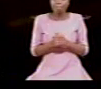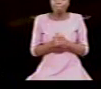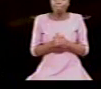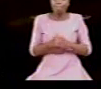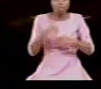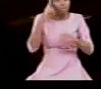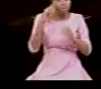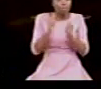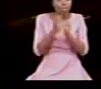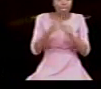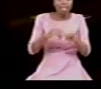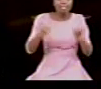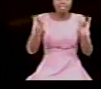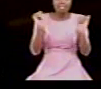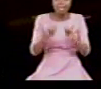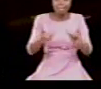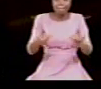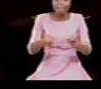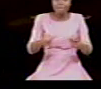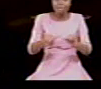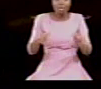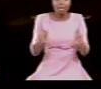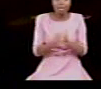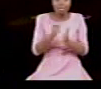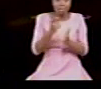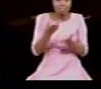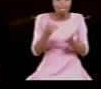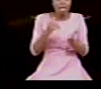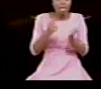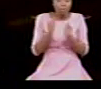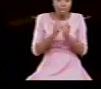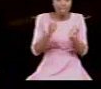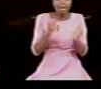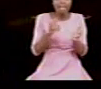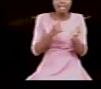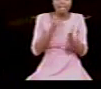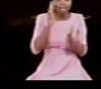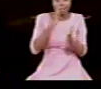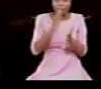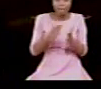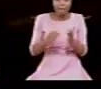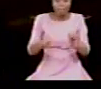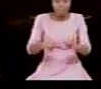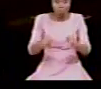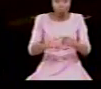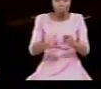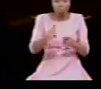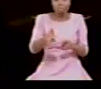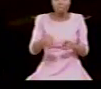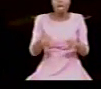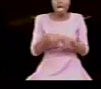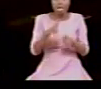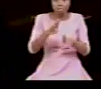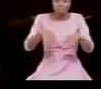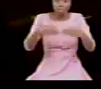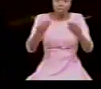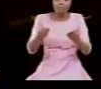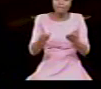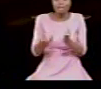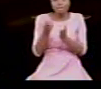For with the same measure that you meet with her, shall measure to you as you give